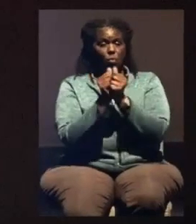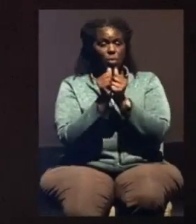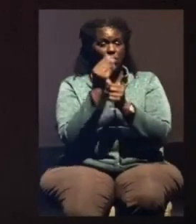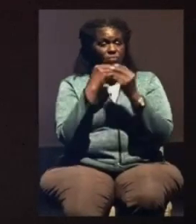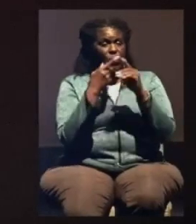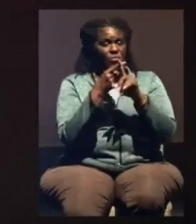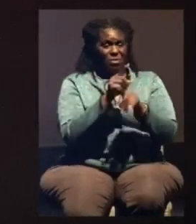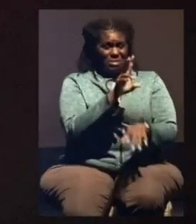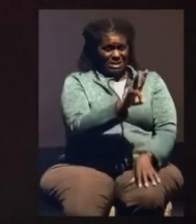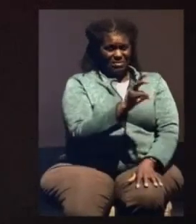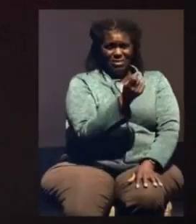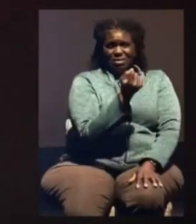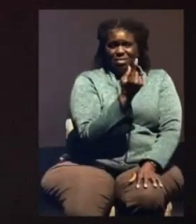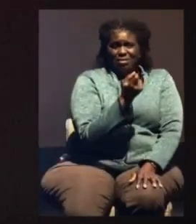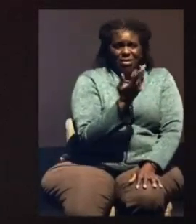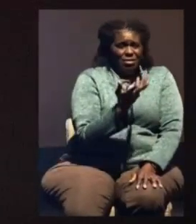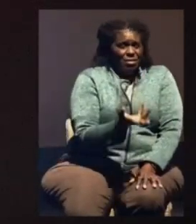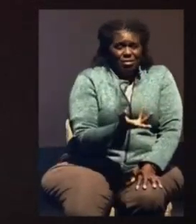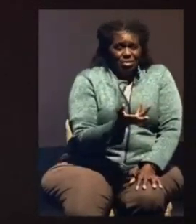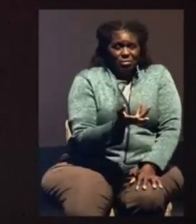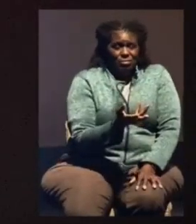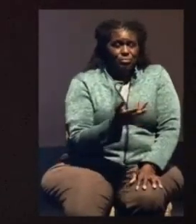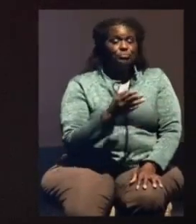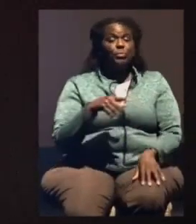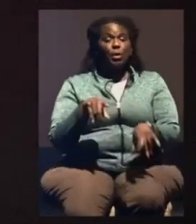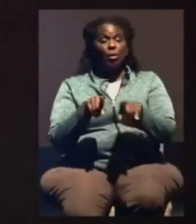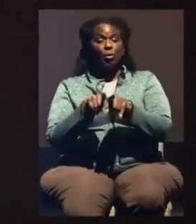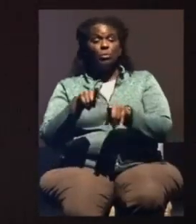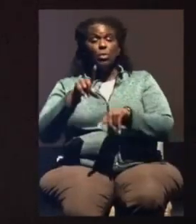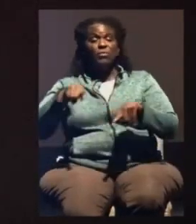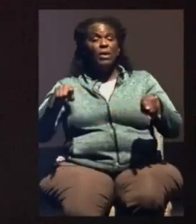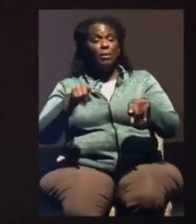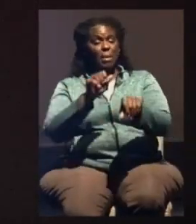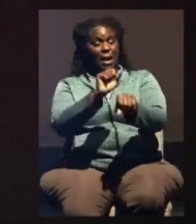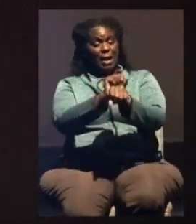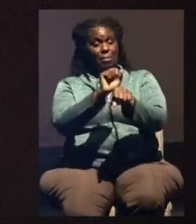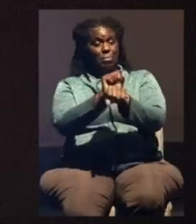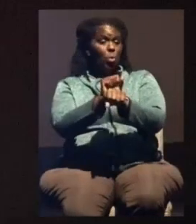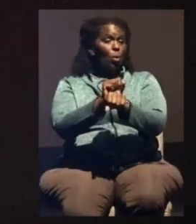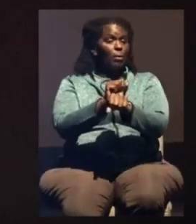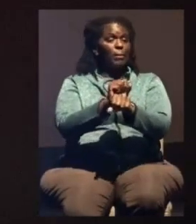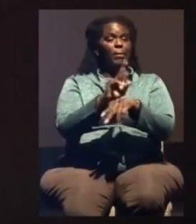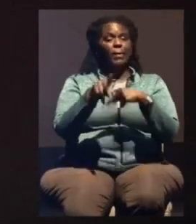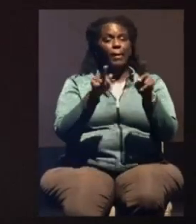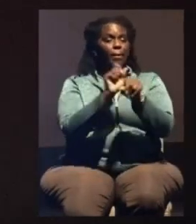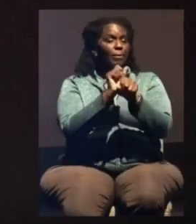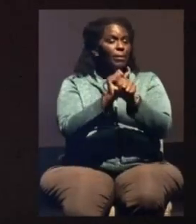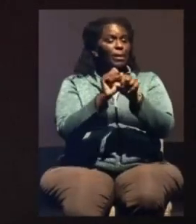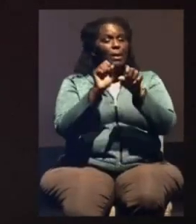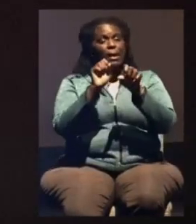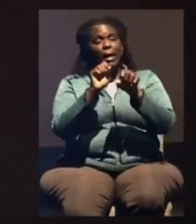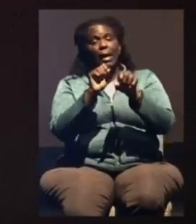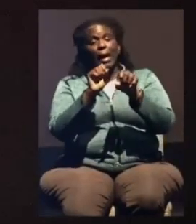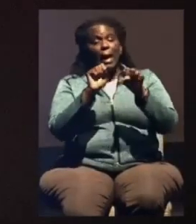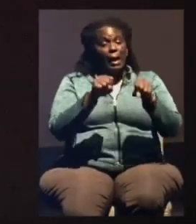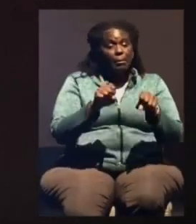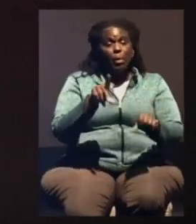7-Eleven, all right? It also varies by employment status, whether you're able or